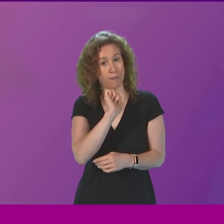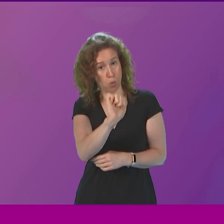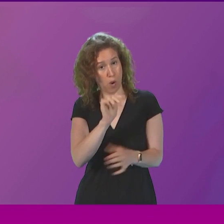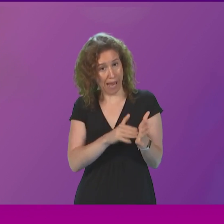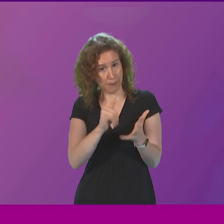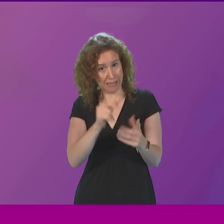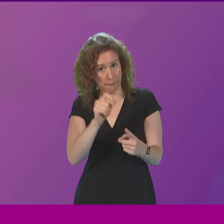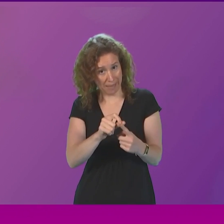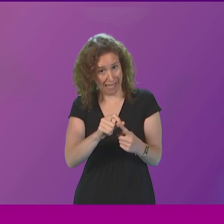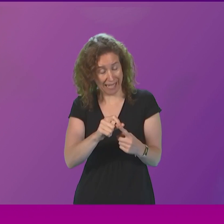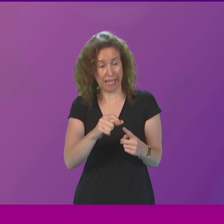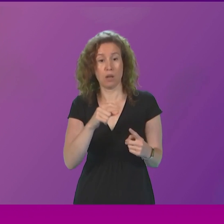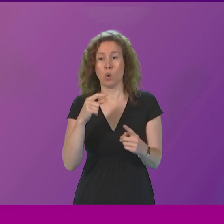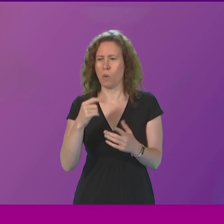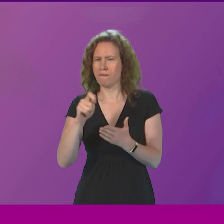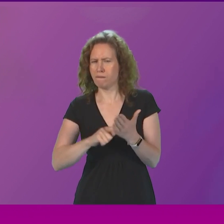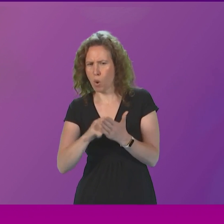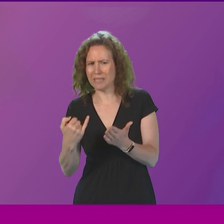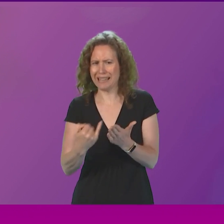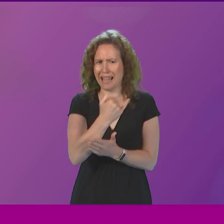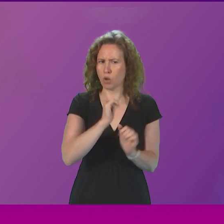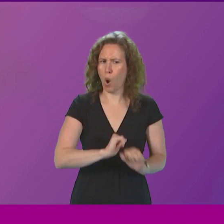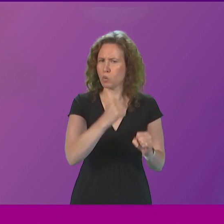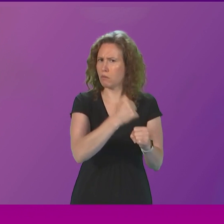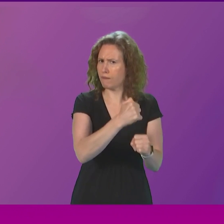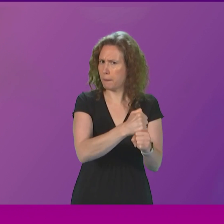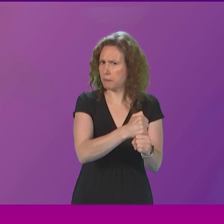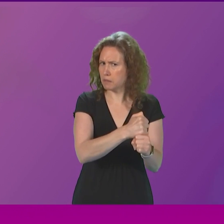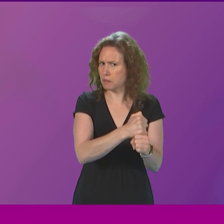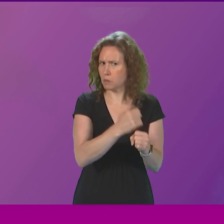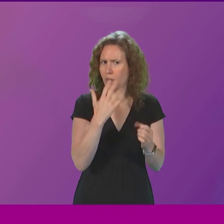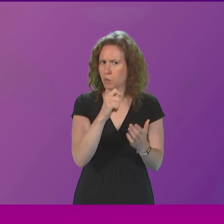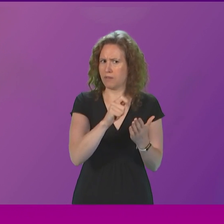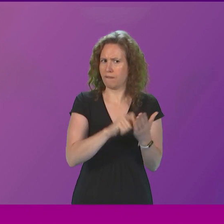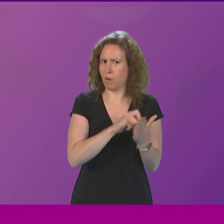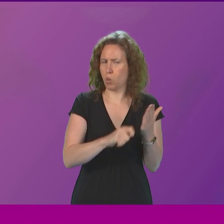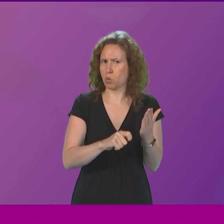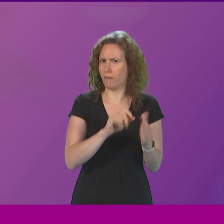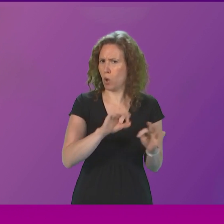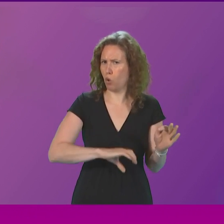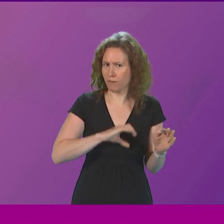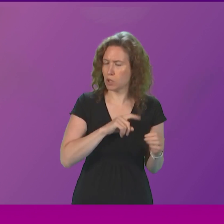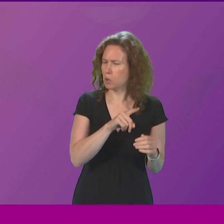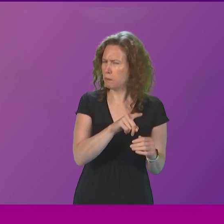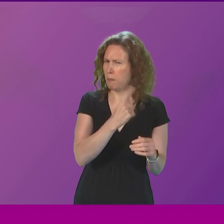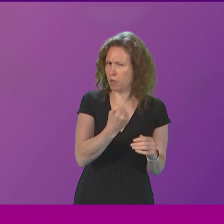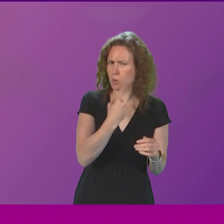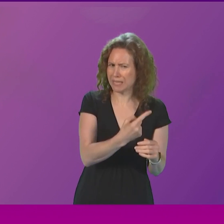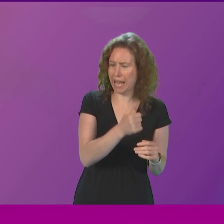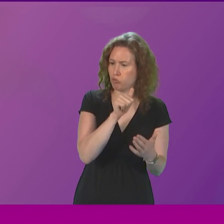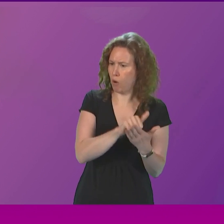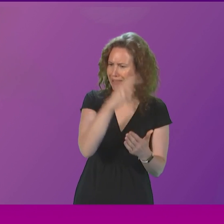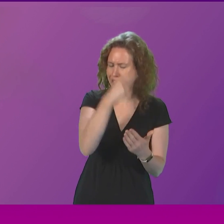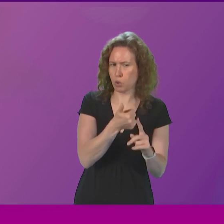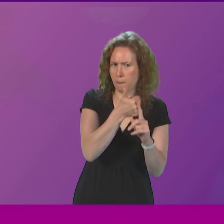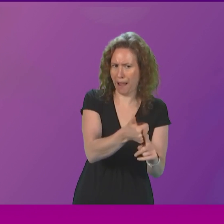MSPs who has voted against his own government on a vote of no confidence. So if he says it was a right decision to back Lorna Slater, what does that